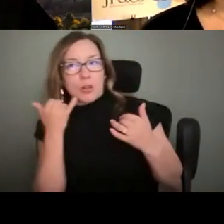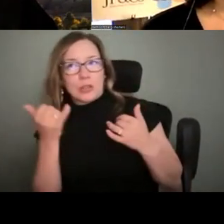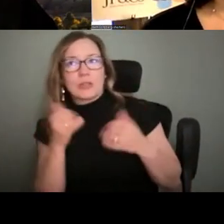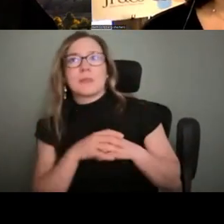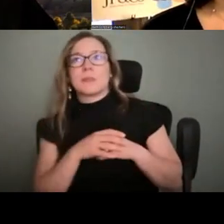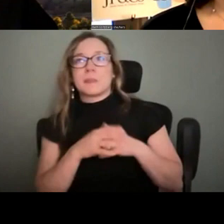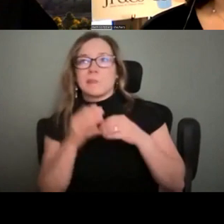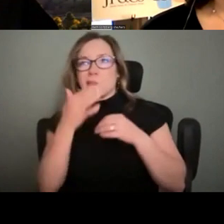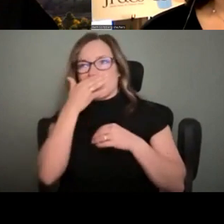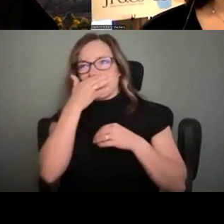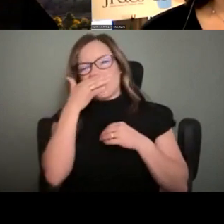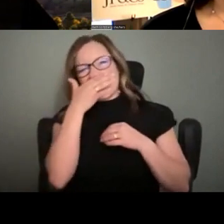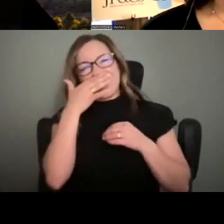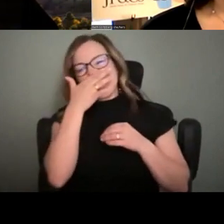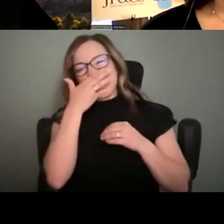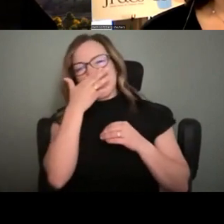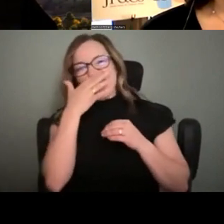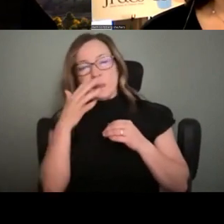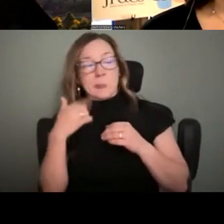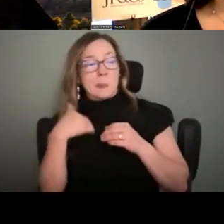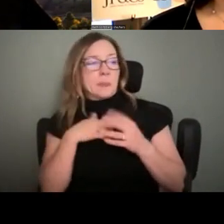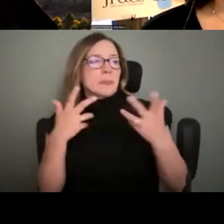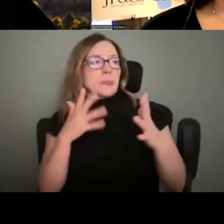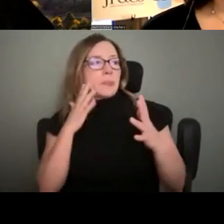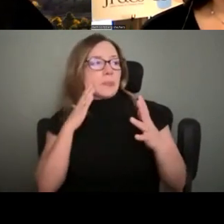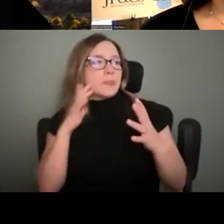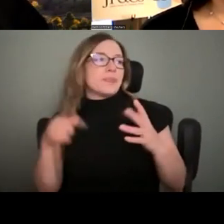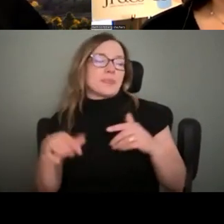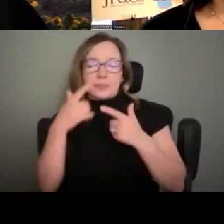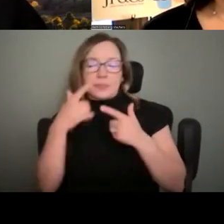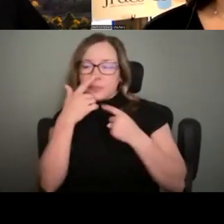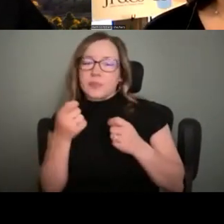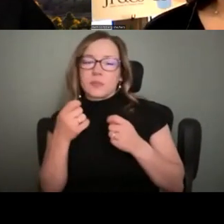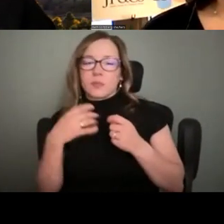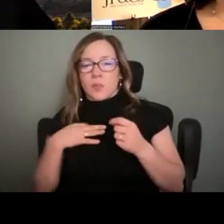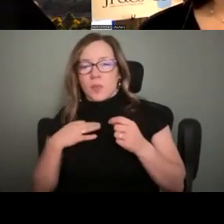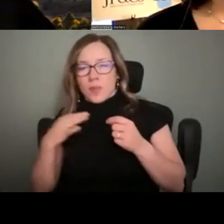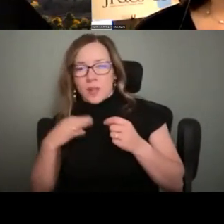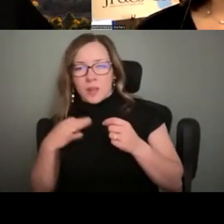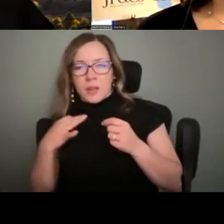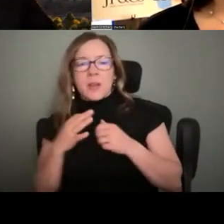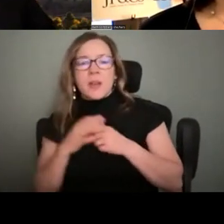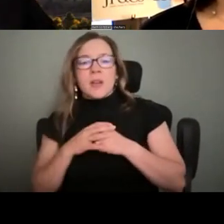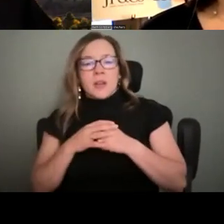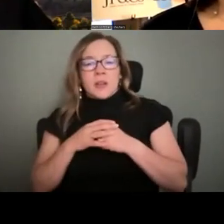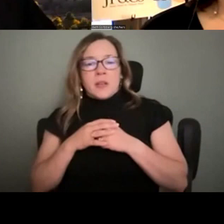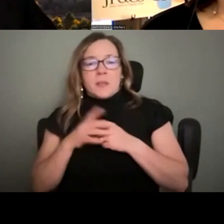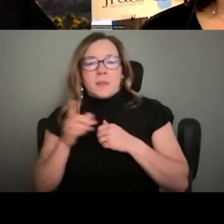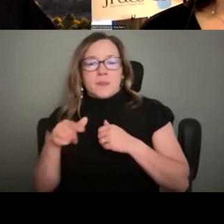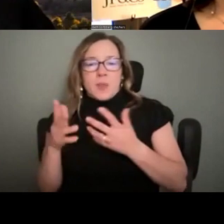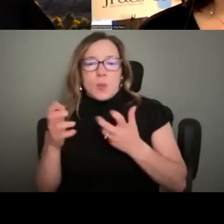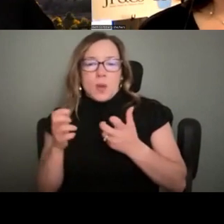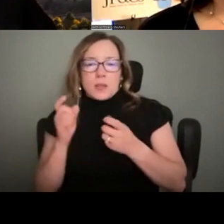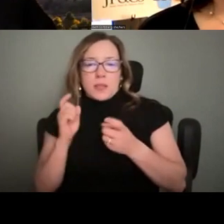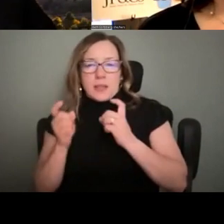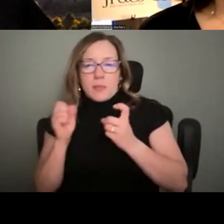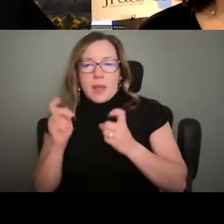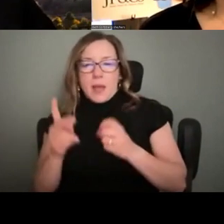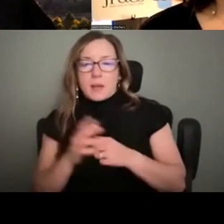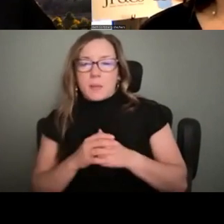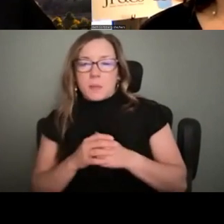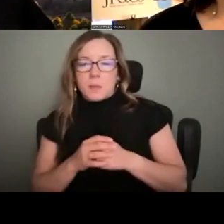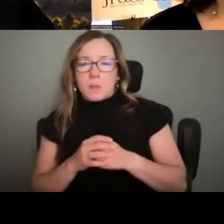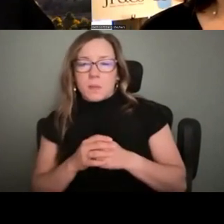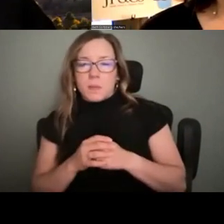And so we already know that they're interested in volunteering and that they like to give back. So